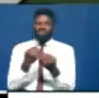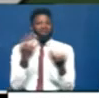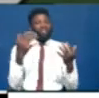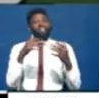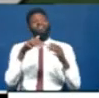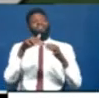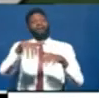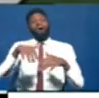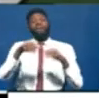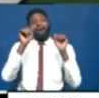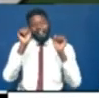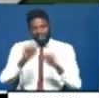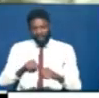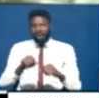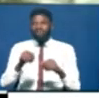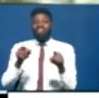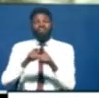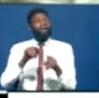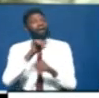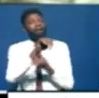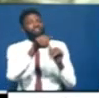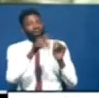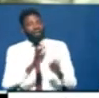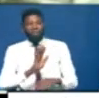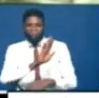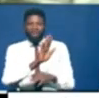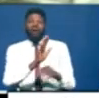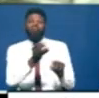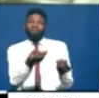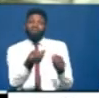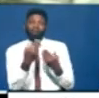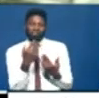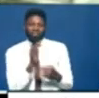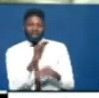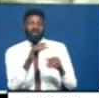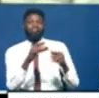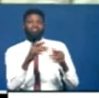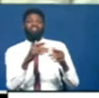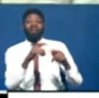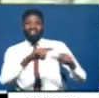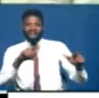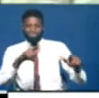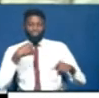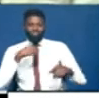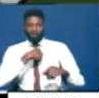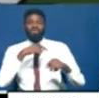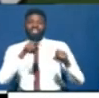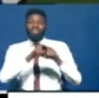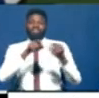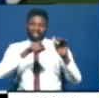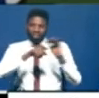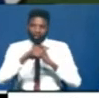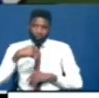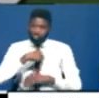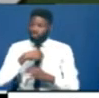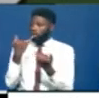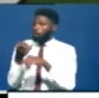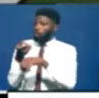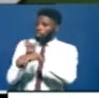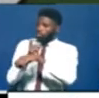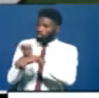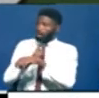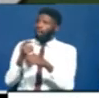farmers to give us their farms to, grow certified seeds. We are already doing potatoes in the